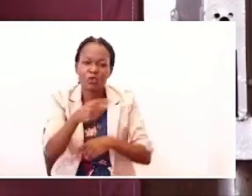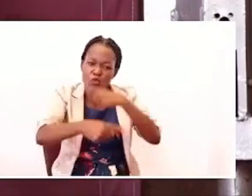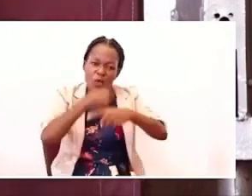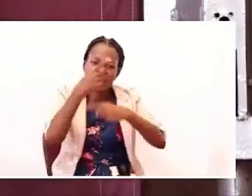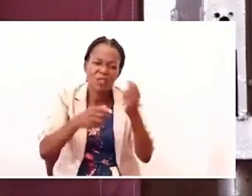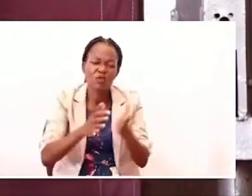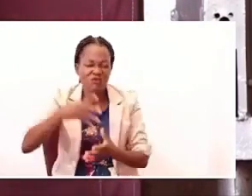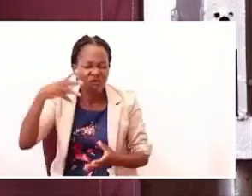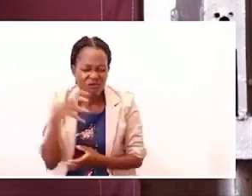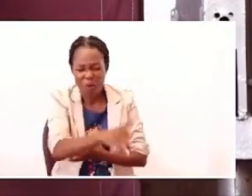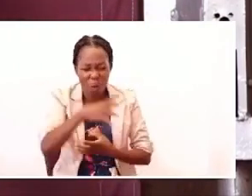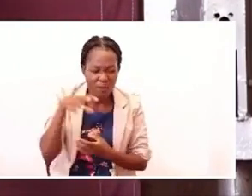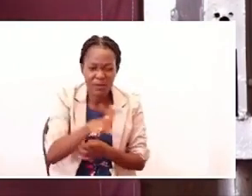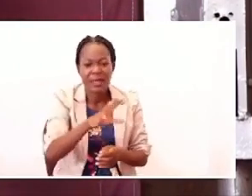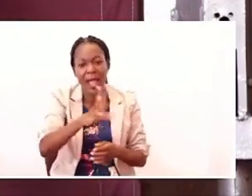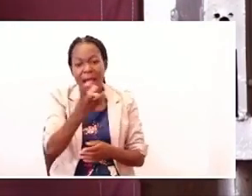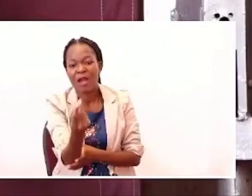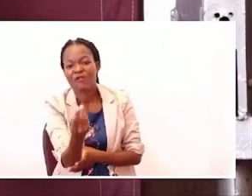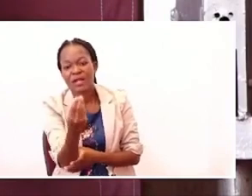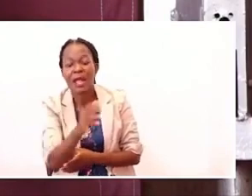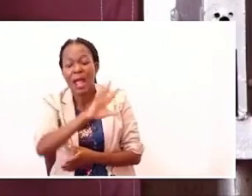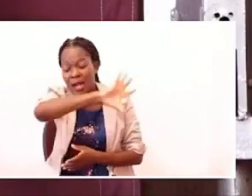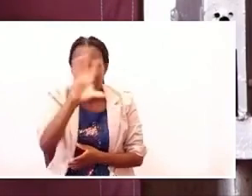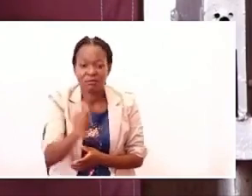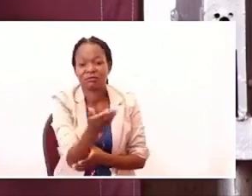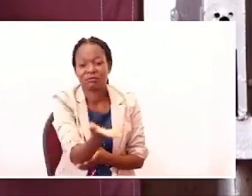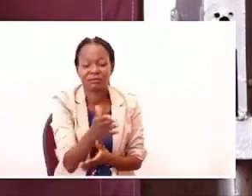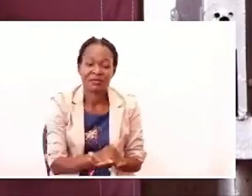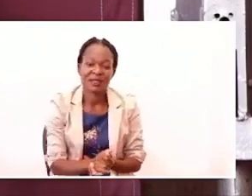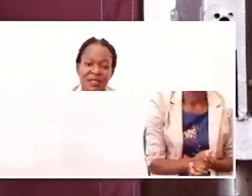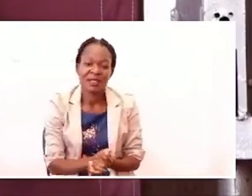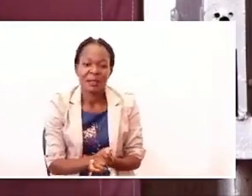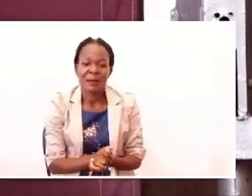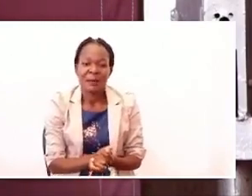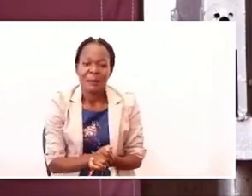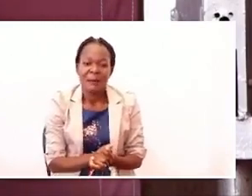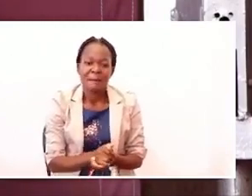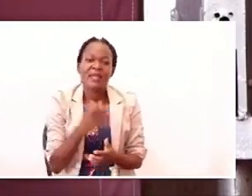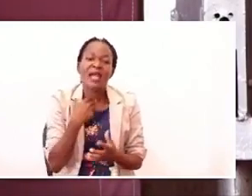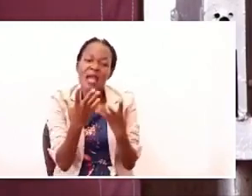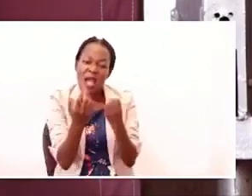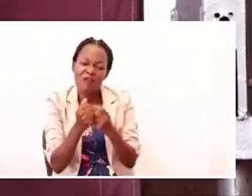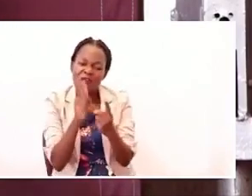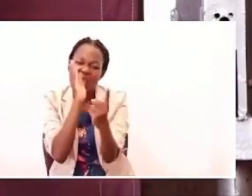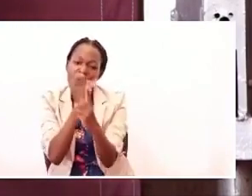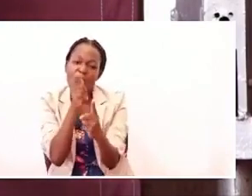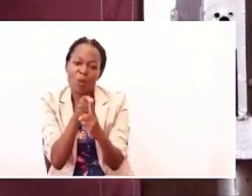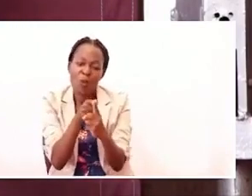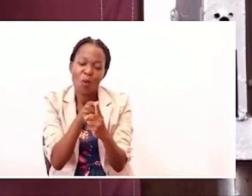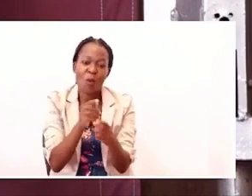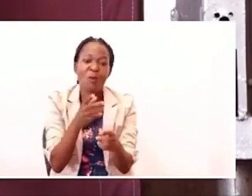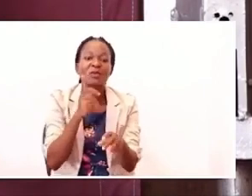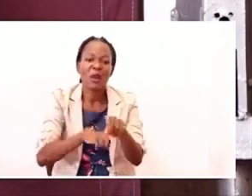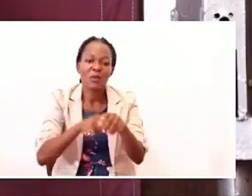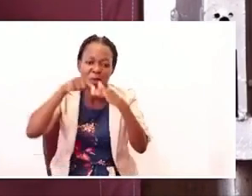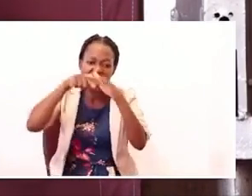persist in influencing African economies. The stated goals at their point of entry were